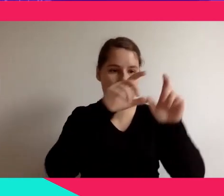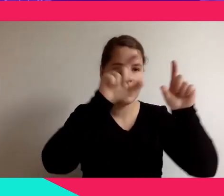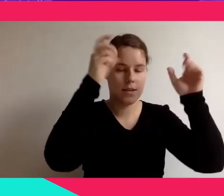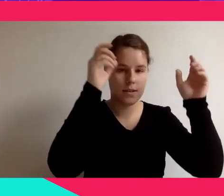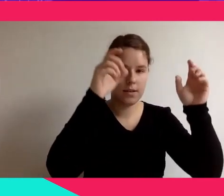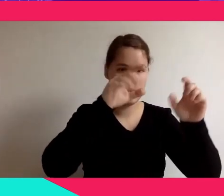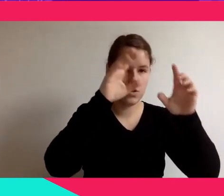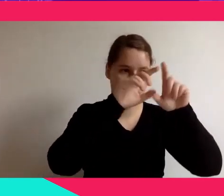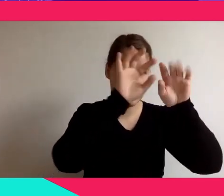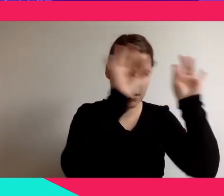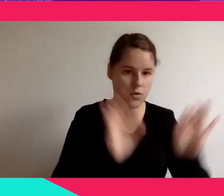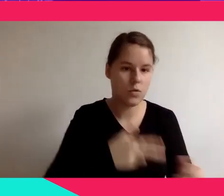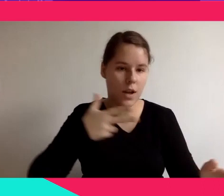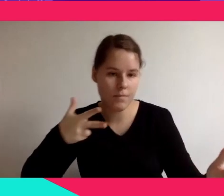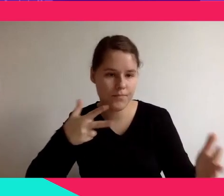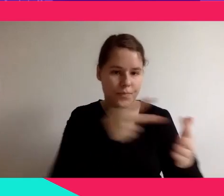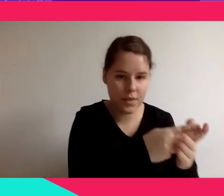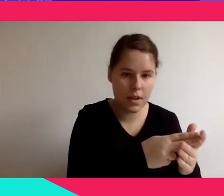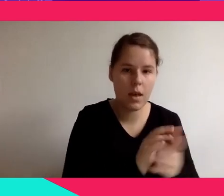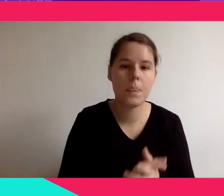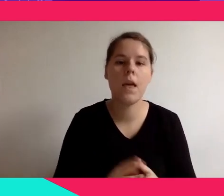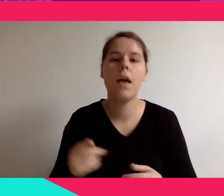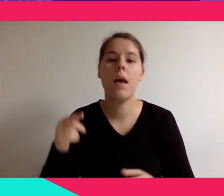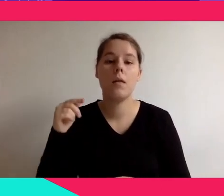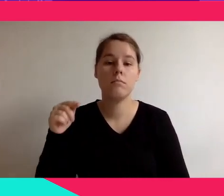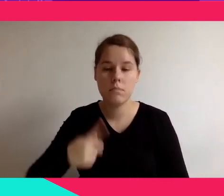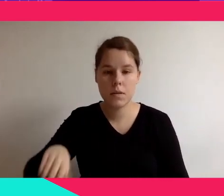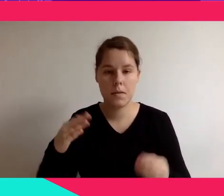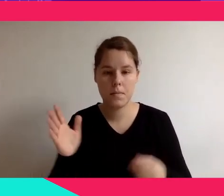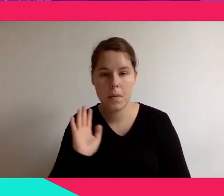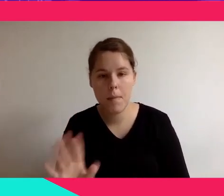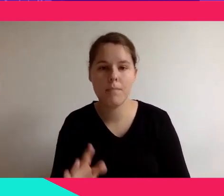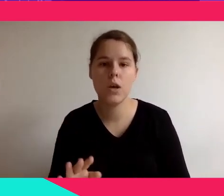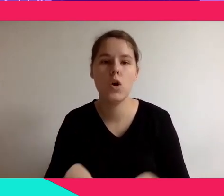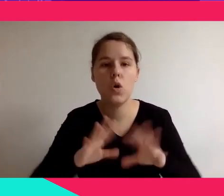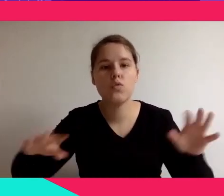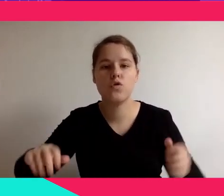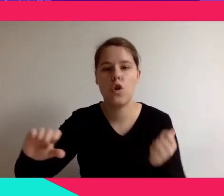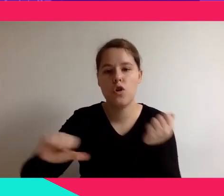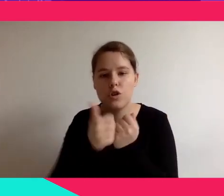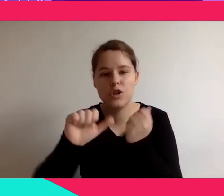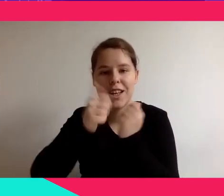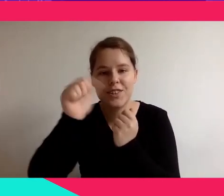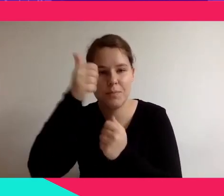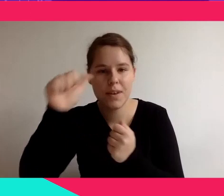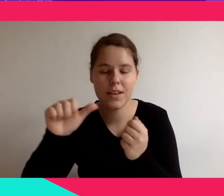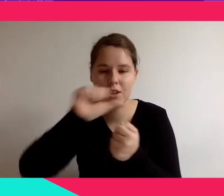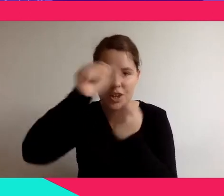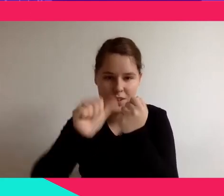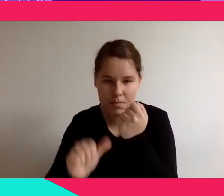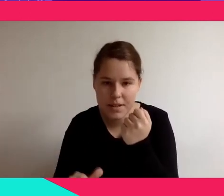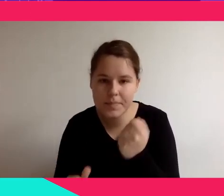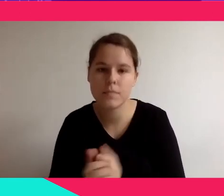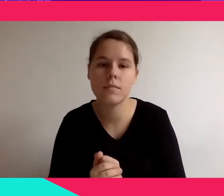a big section of plaster casts of masterpieces from